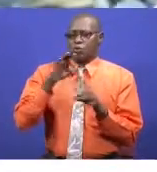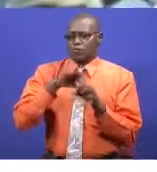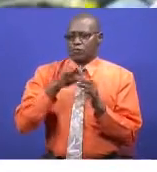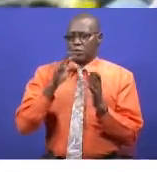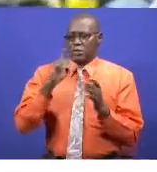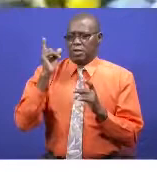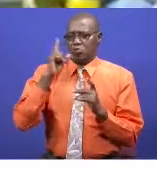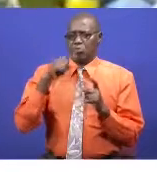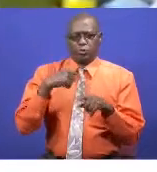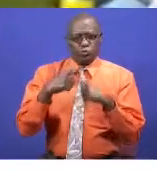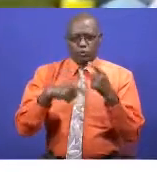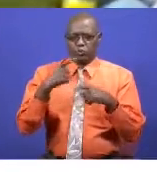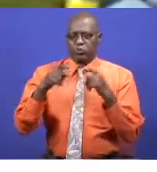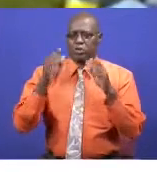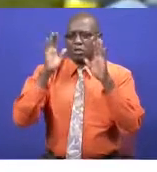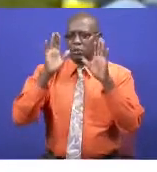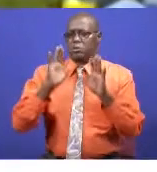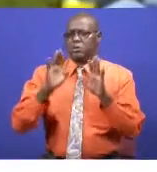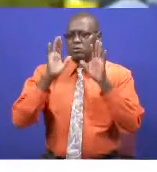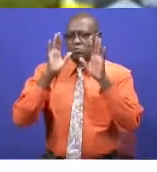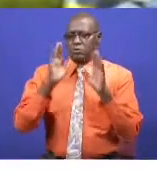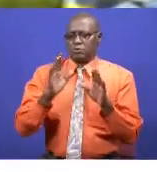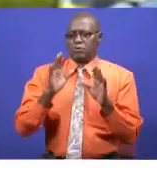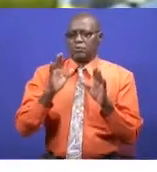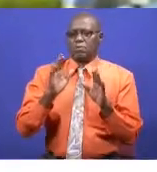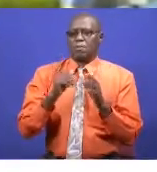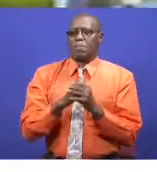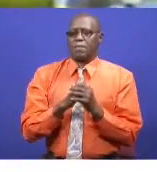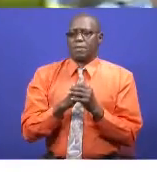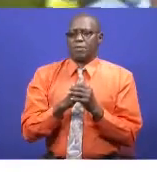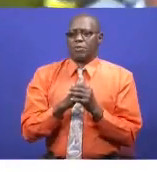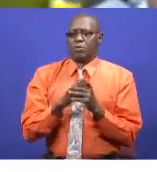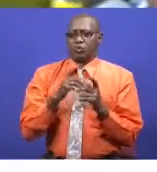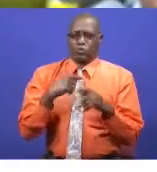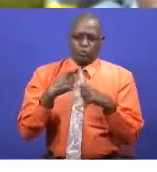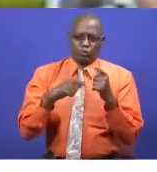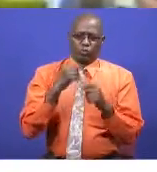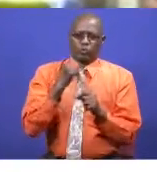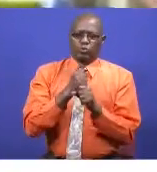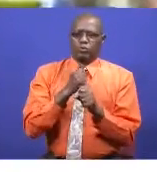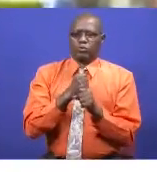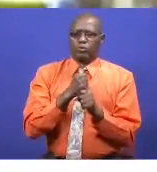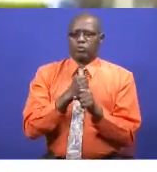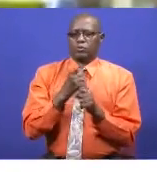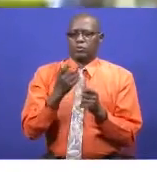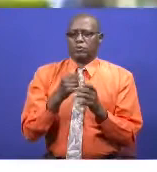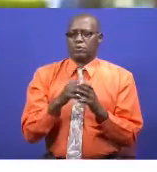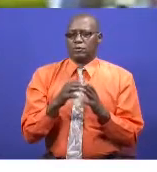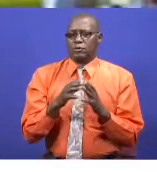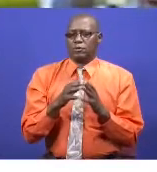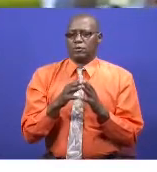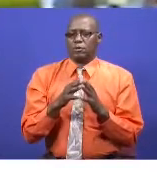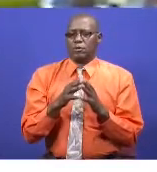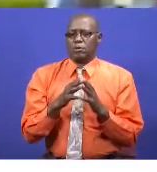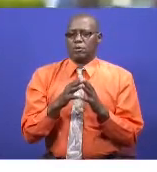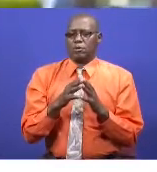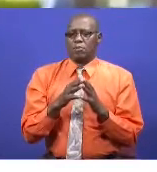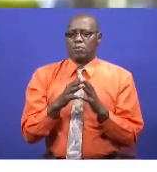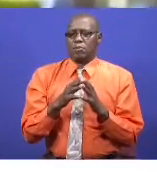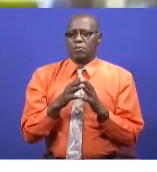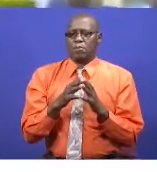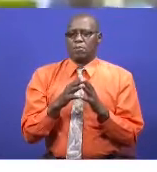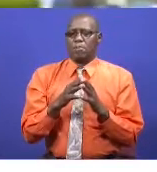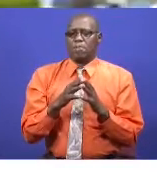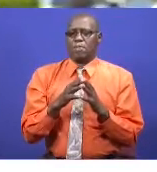successful meetings at my headquarters, and I had also posted on Facebook that I hear you're looking for me, I'm here. You can come or I can